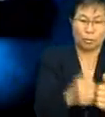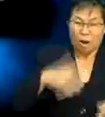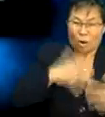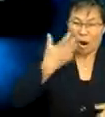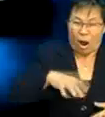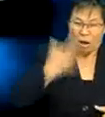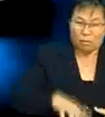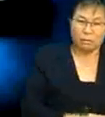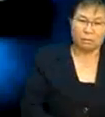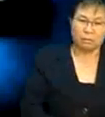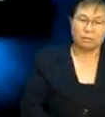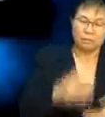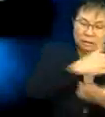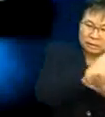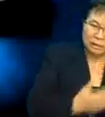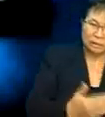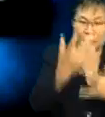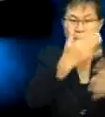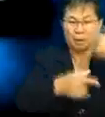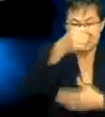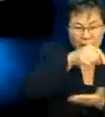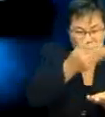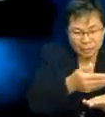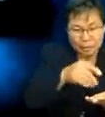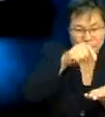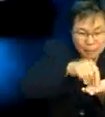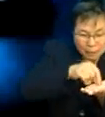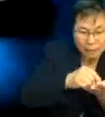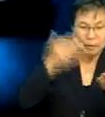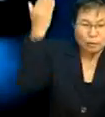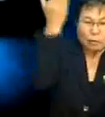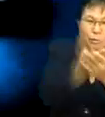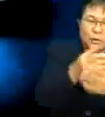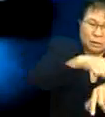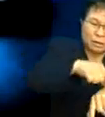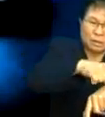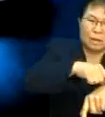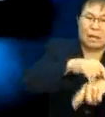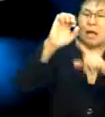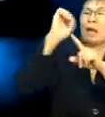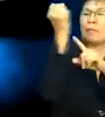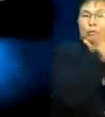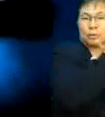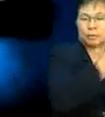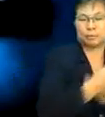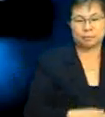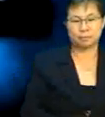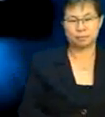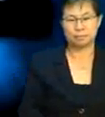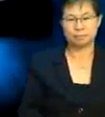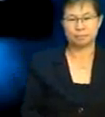Ouch! Some of the burning particles may reach the Earth's atmosphere.